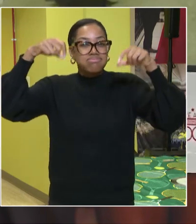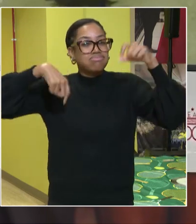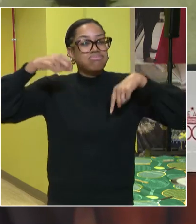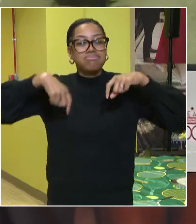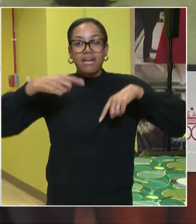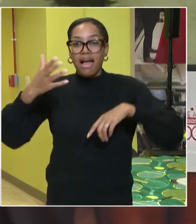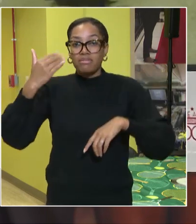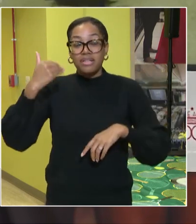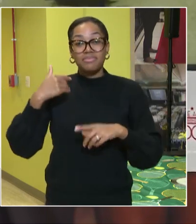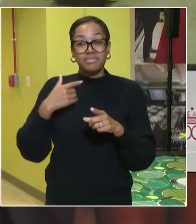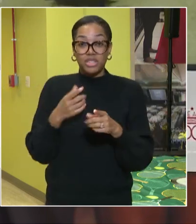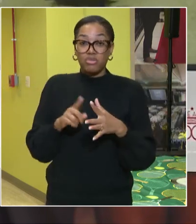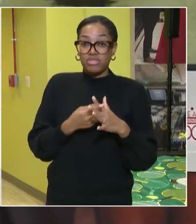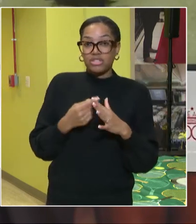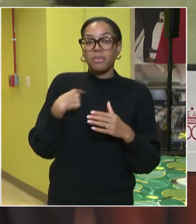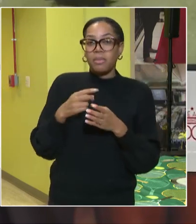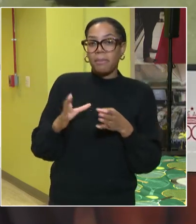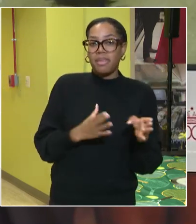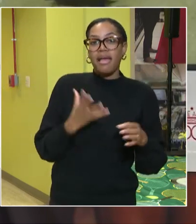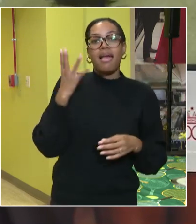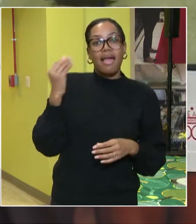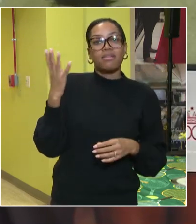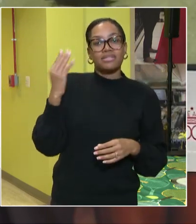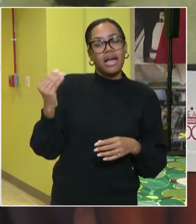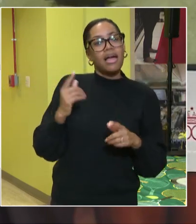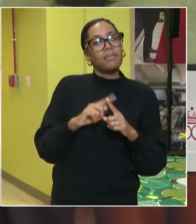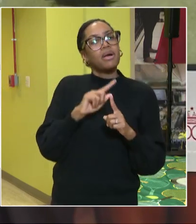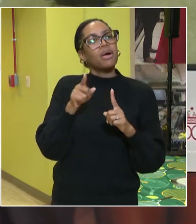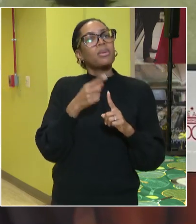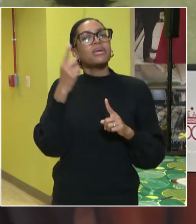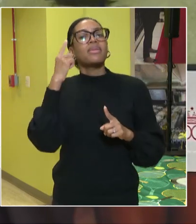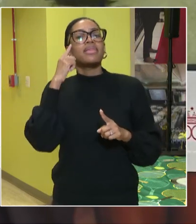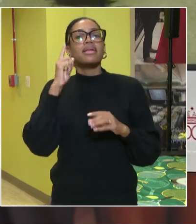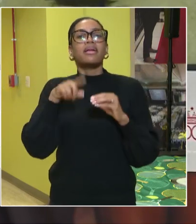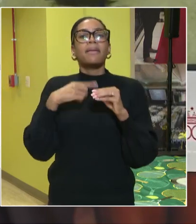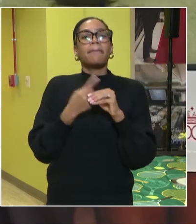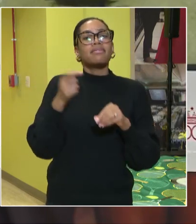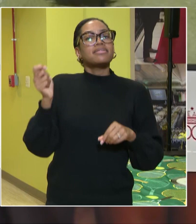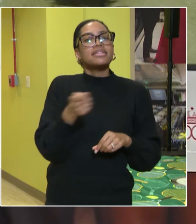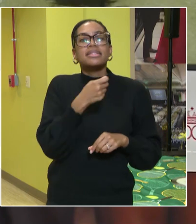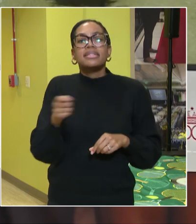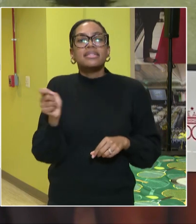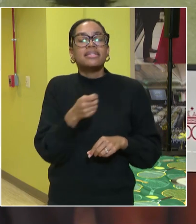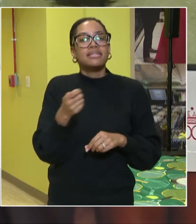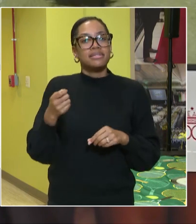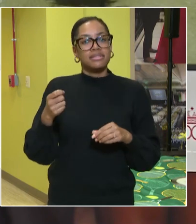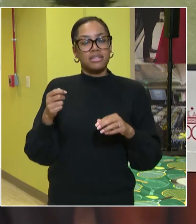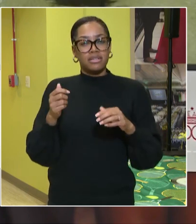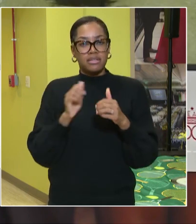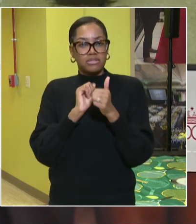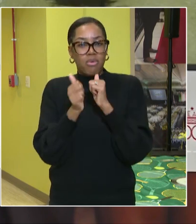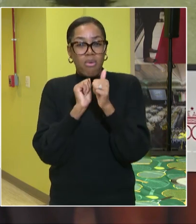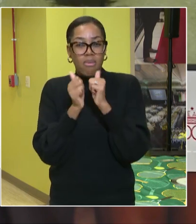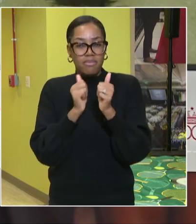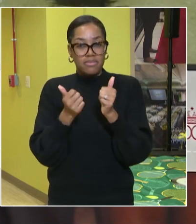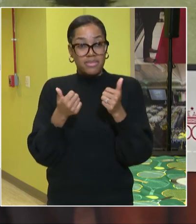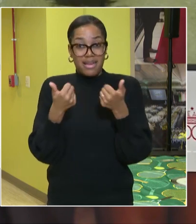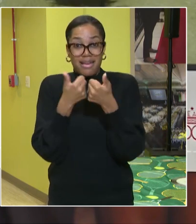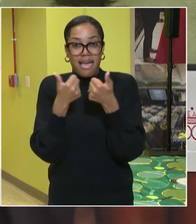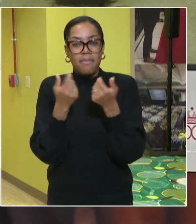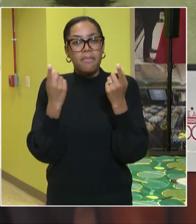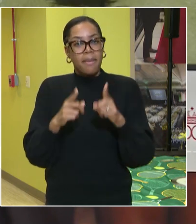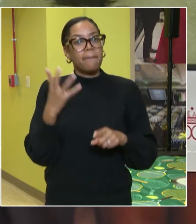were supposed to be outside. And when you think about many tennis tournaments and all the things, oftentimes they happen